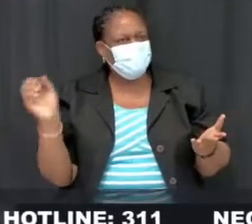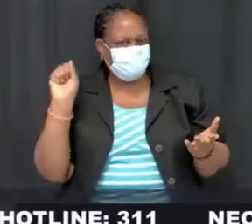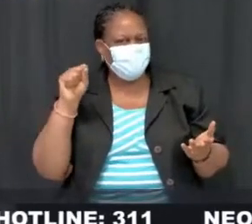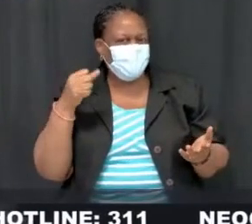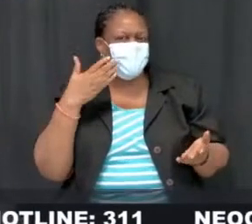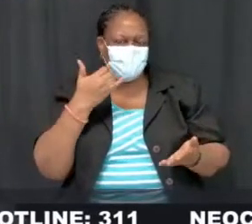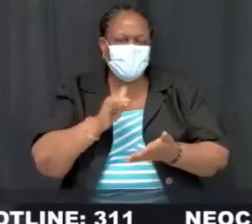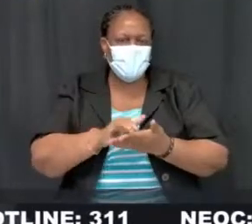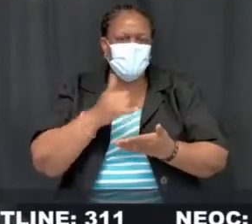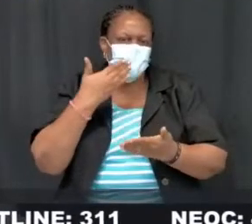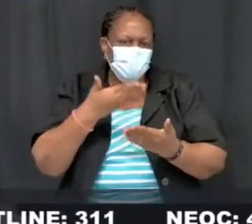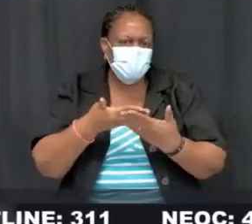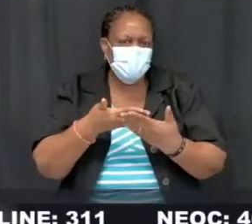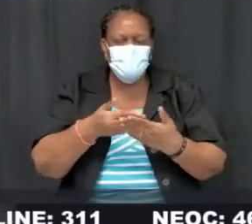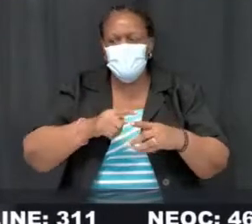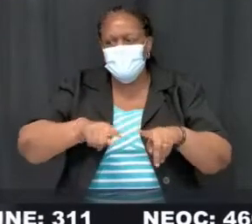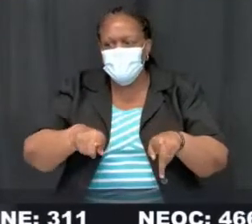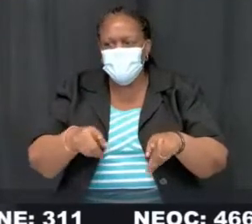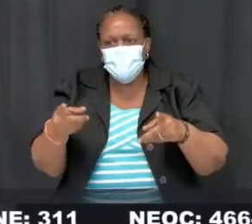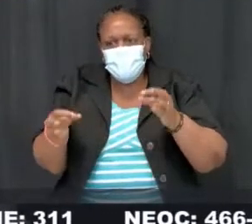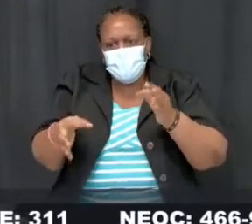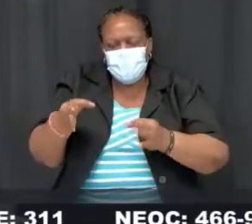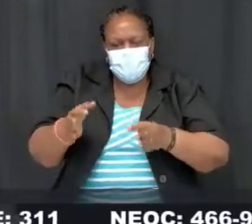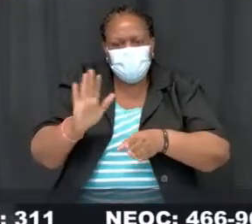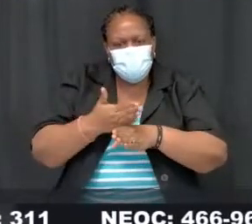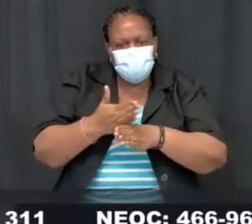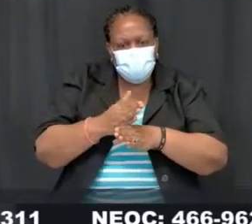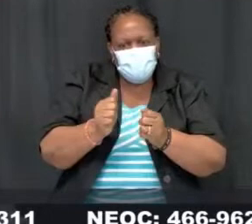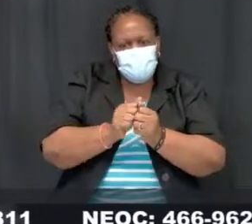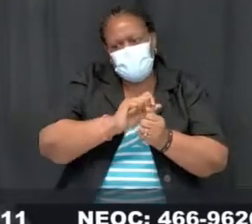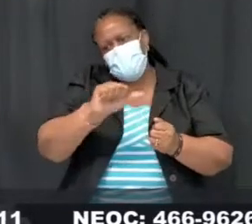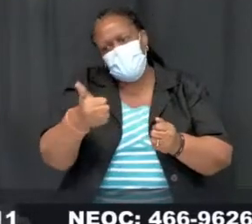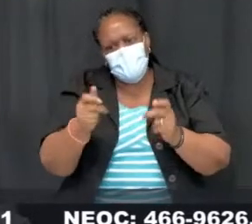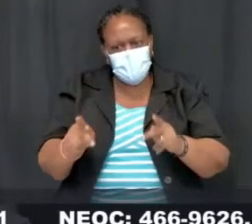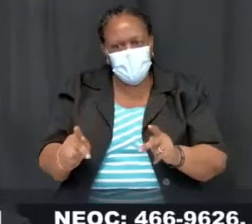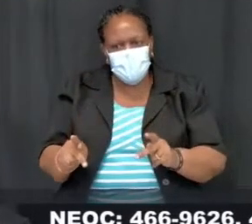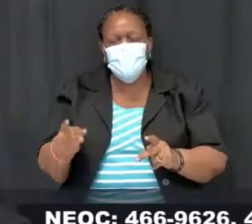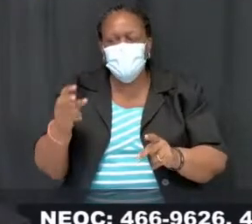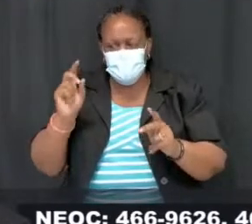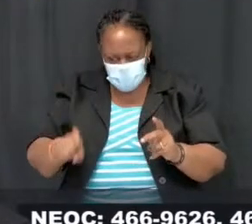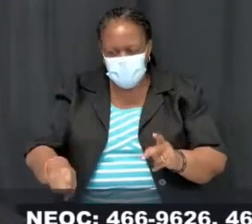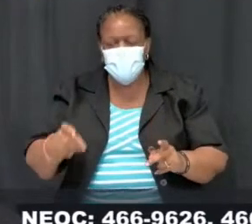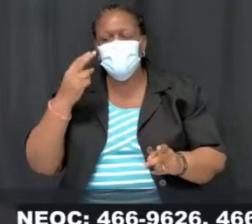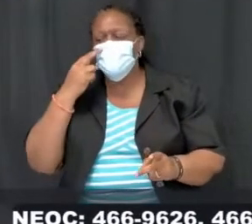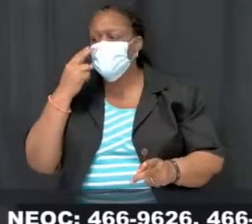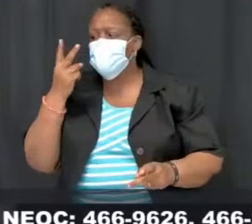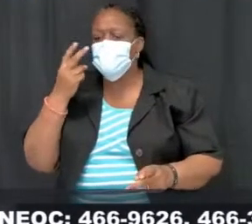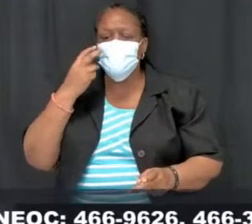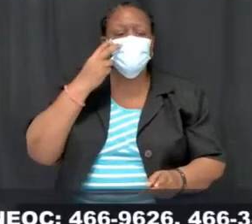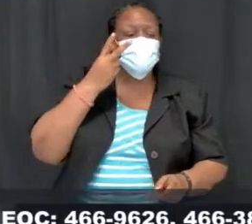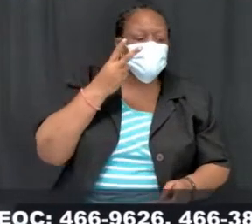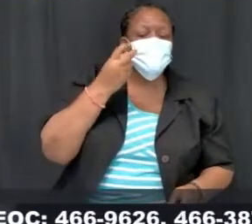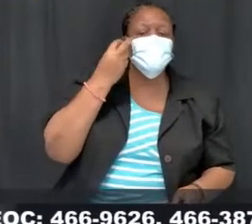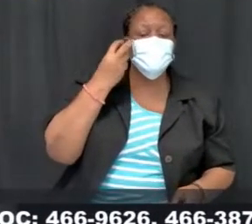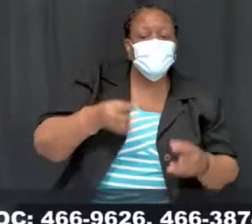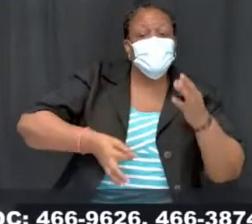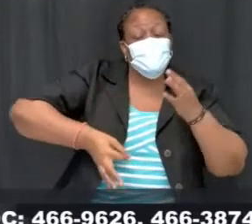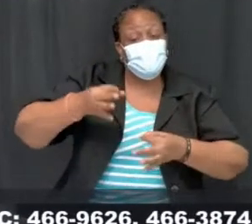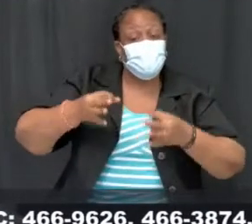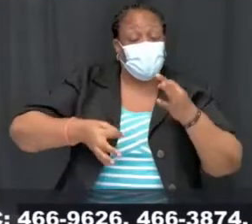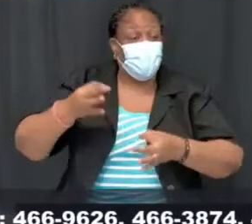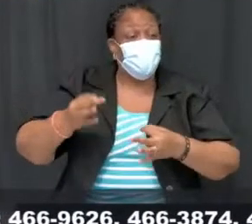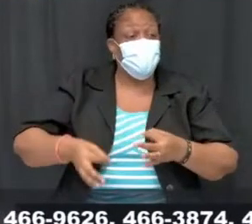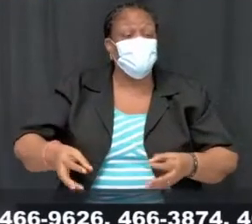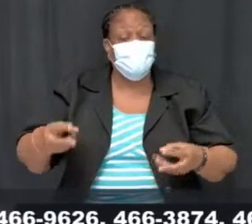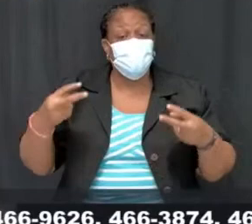to have the conducive environment to carry out the protocols that is required for quarantining for those 4 days.